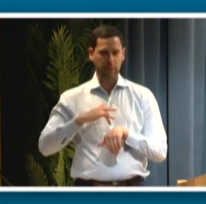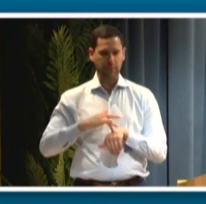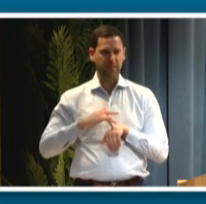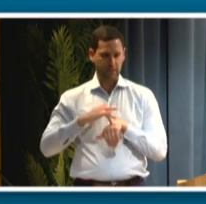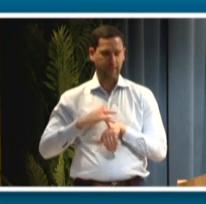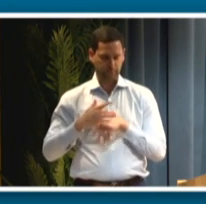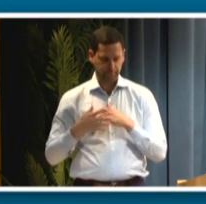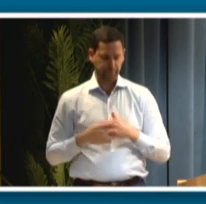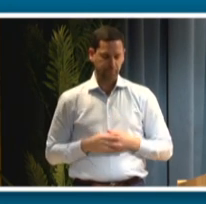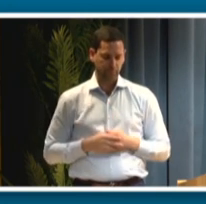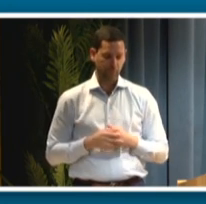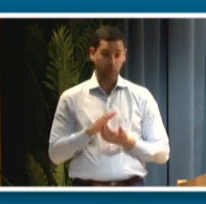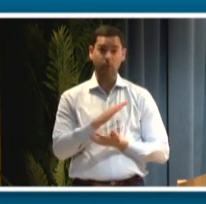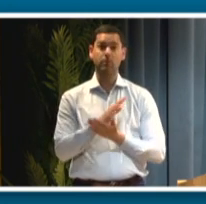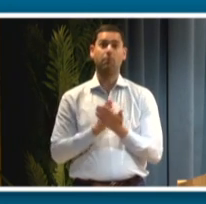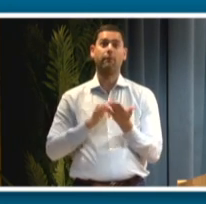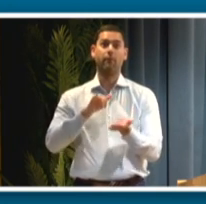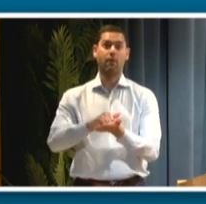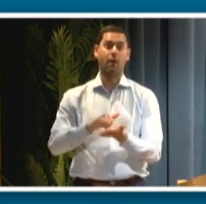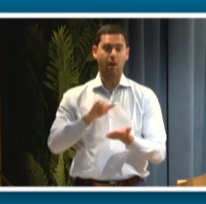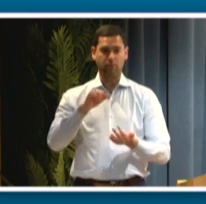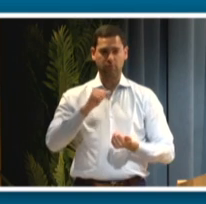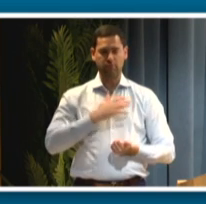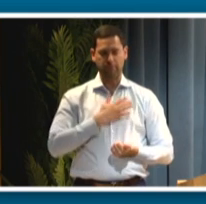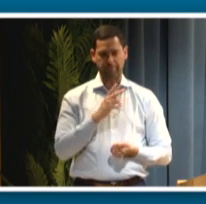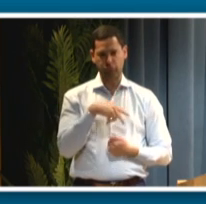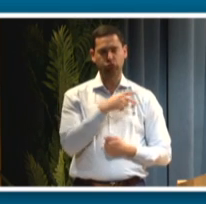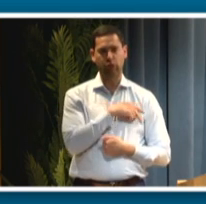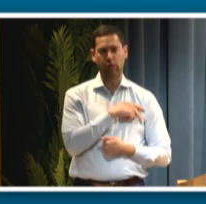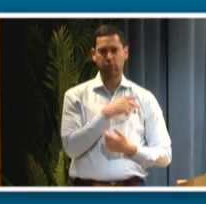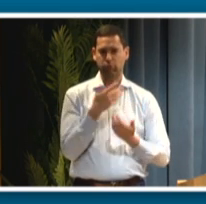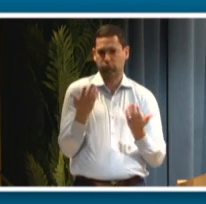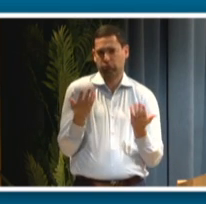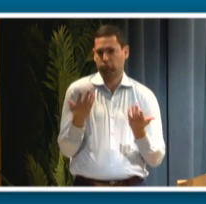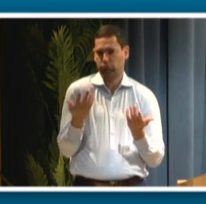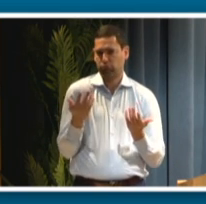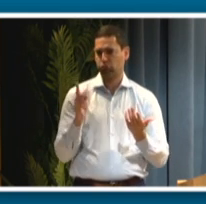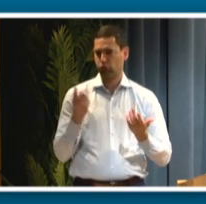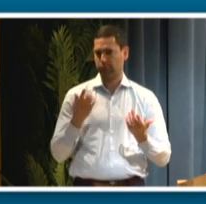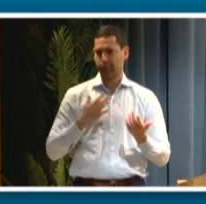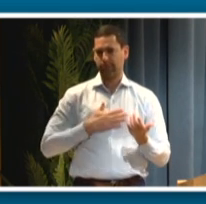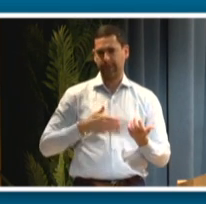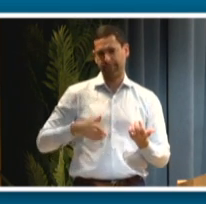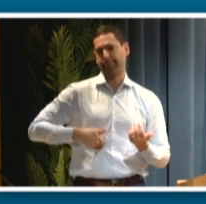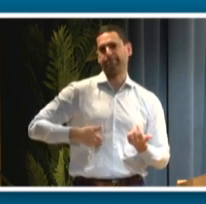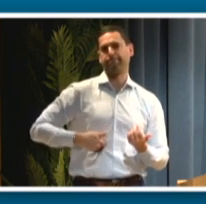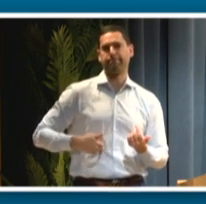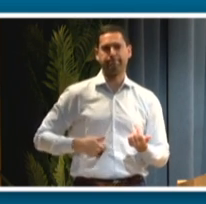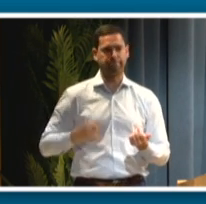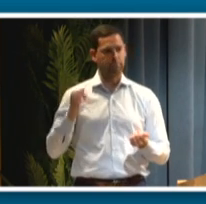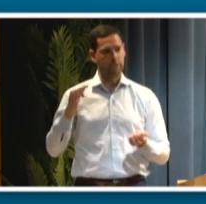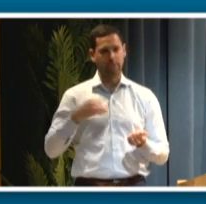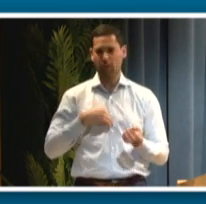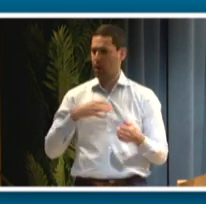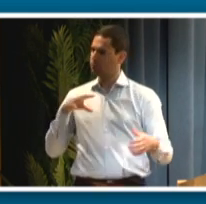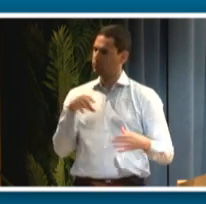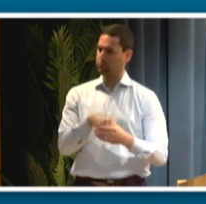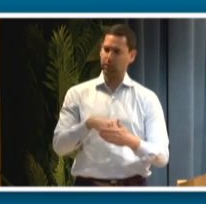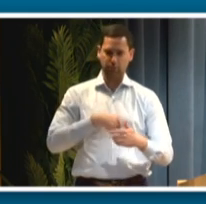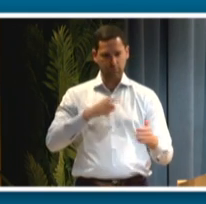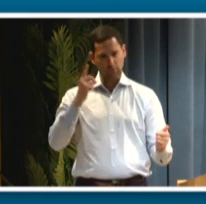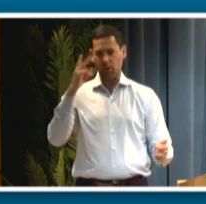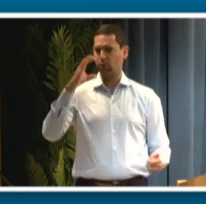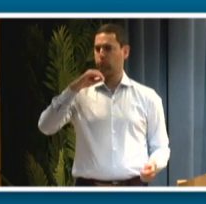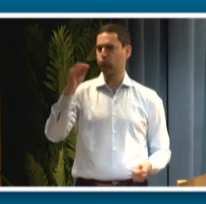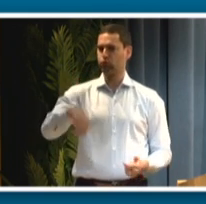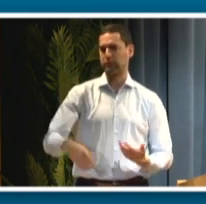And some of that obsession is just my personality type. Like, that's just how I'm wired. If I'm in it, I'm in it. I'm one of those people that ain't no, right?